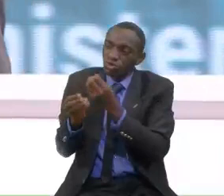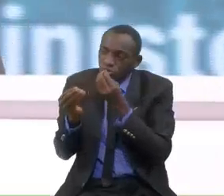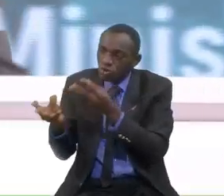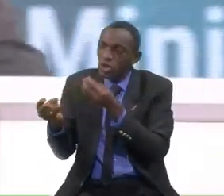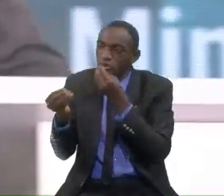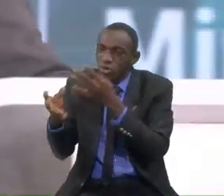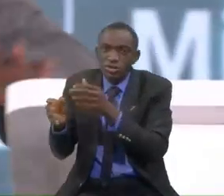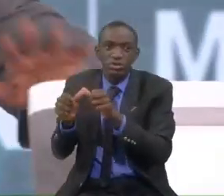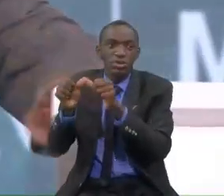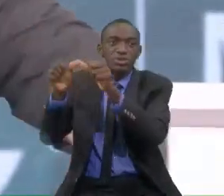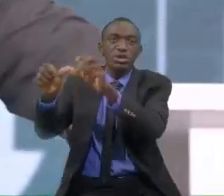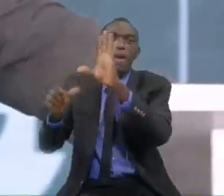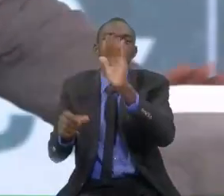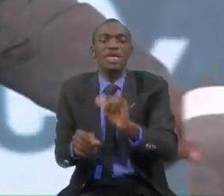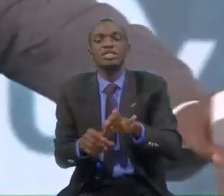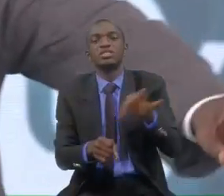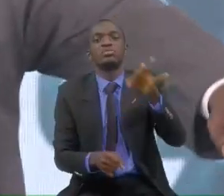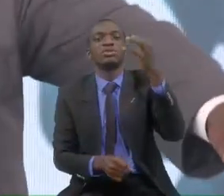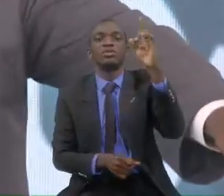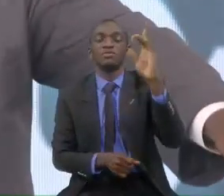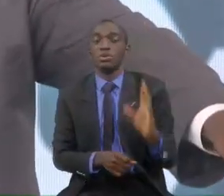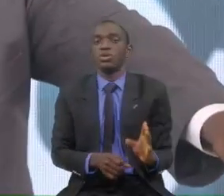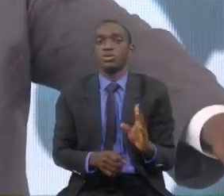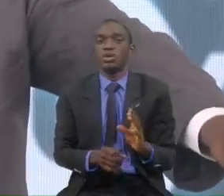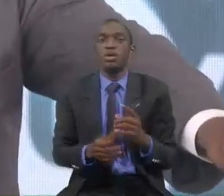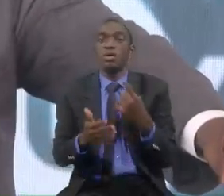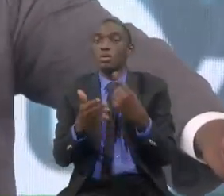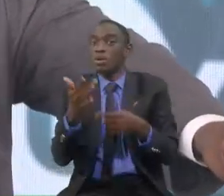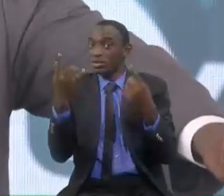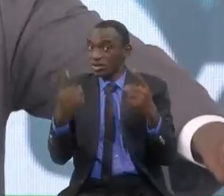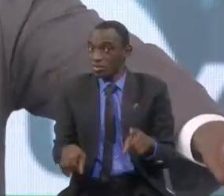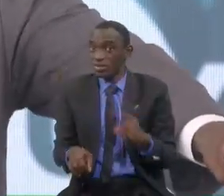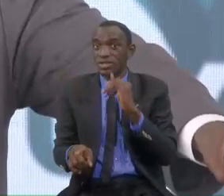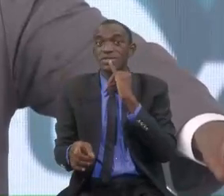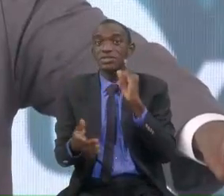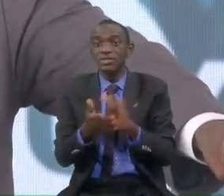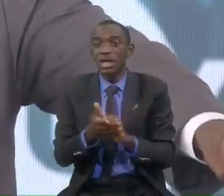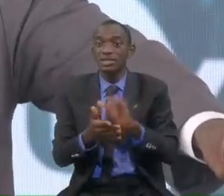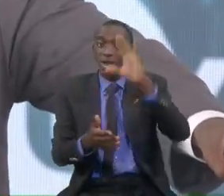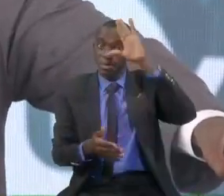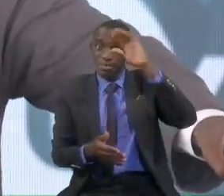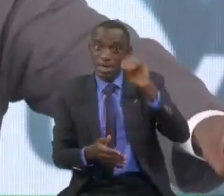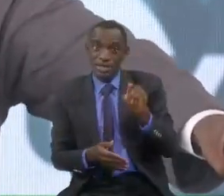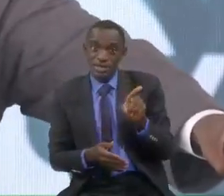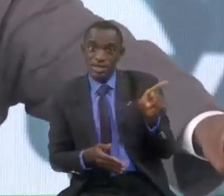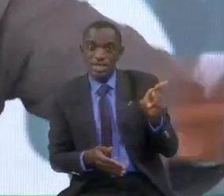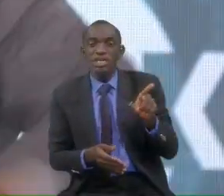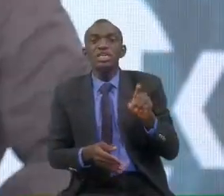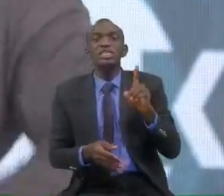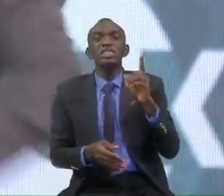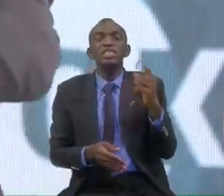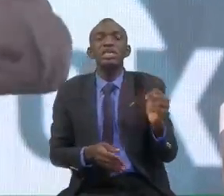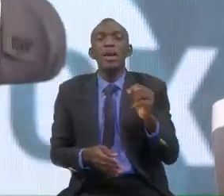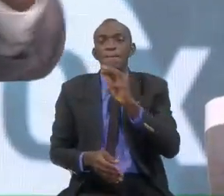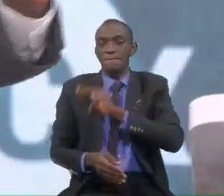then happened is that man, a member of the board of trustees of Elim Pentecostal